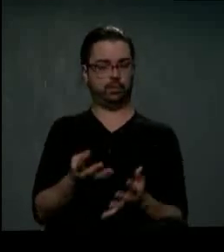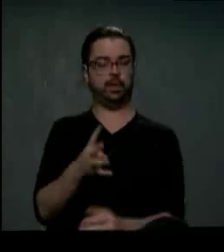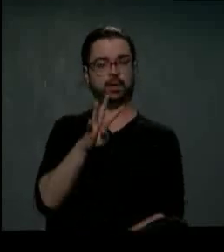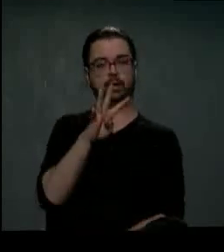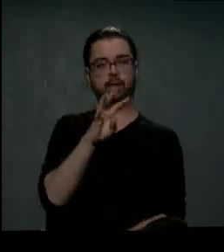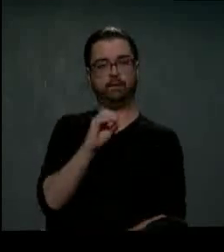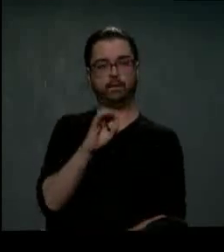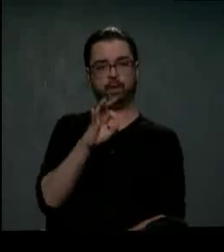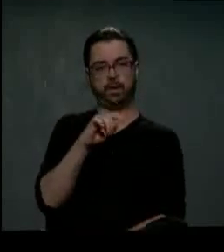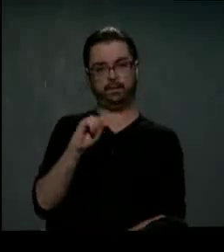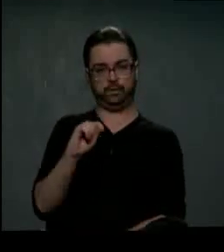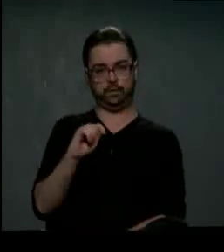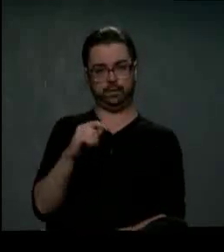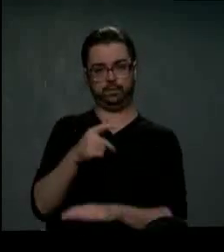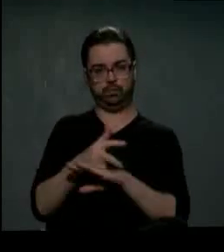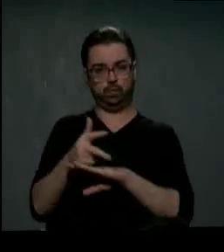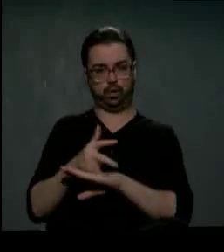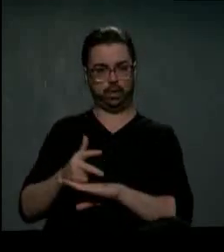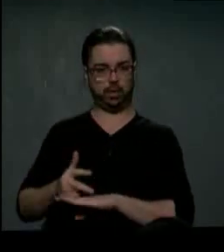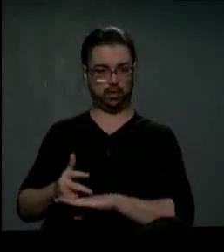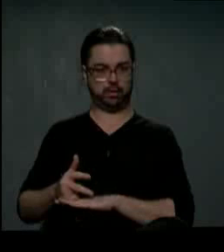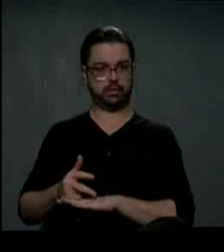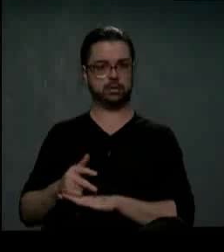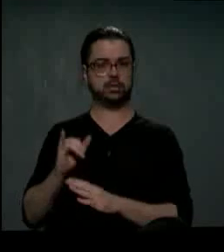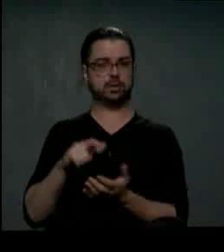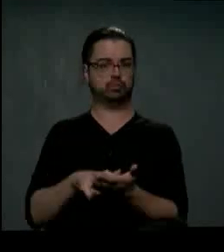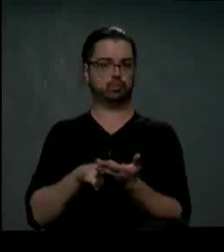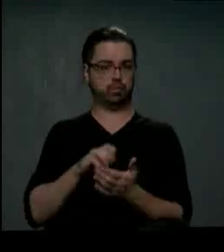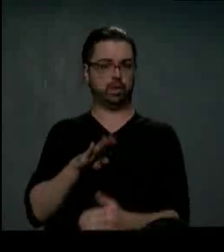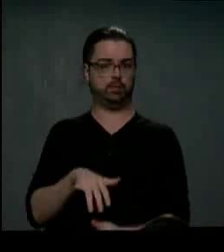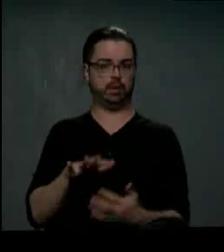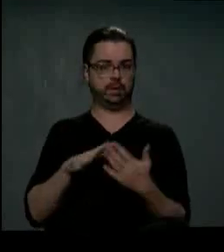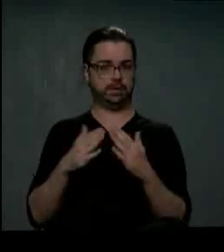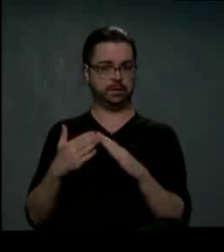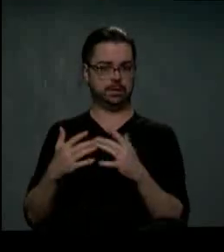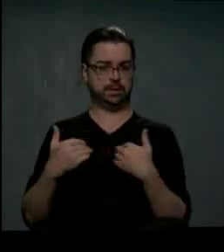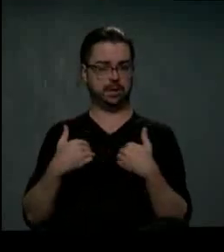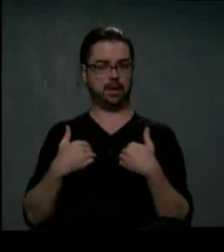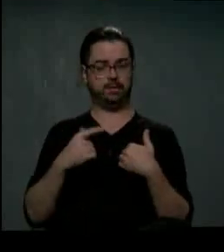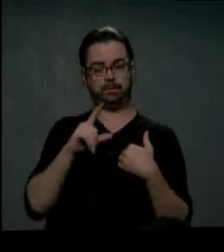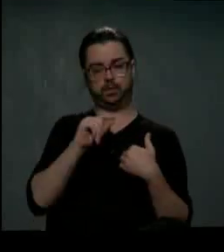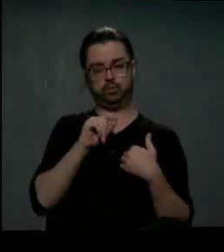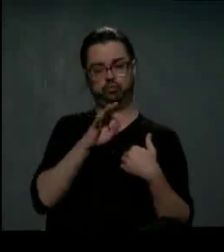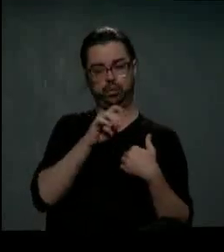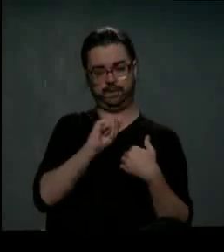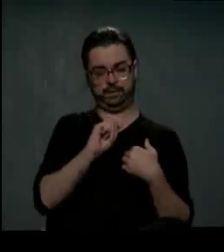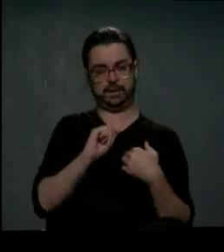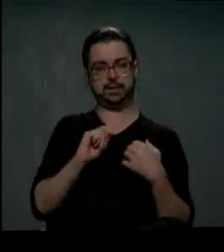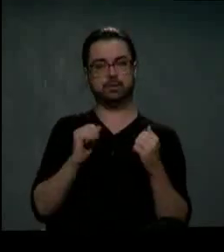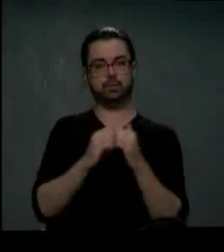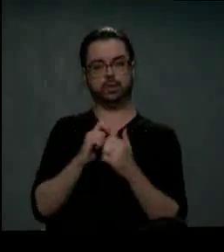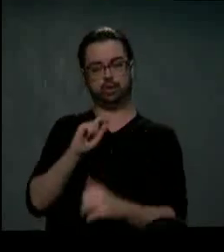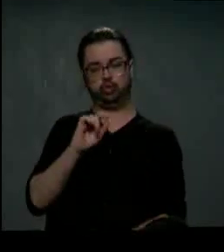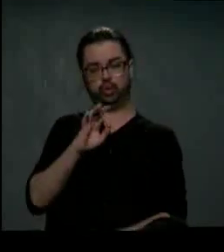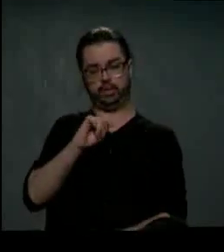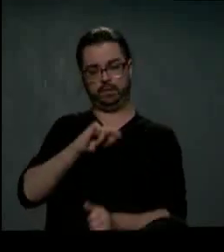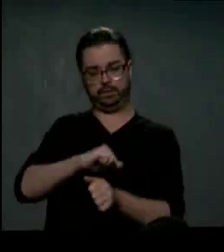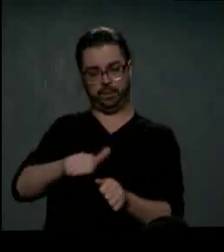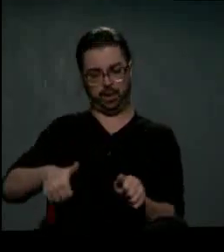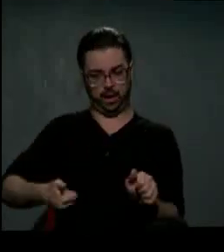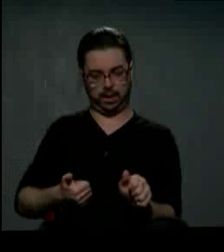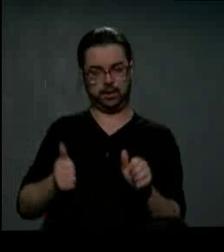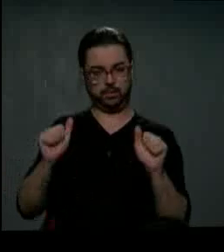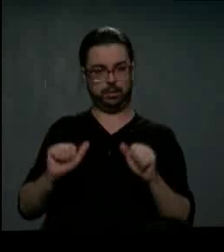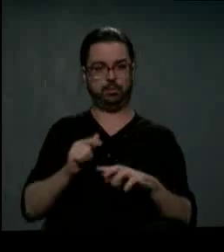40-foot parking lot, which is required by the city to have a 20-foot parking space with 20 feet behind it to be able to